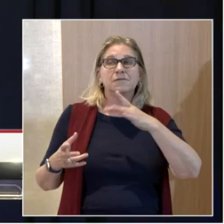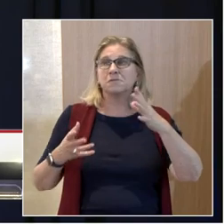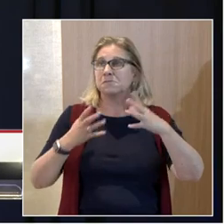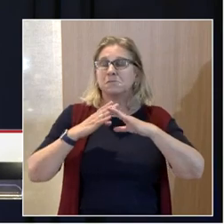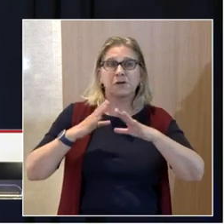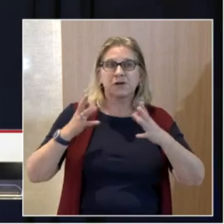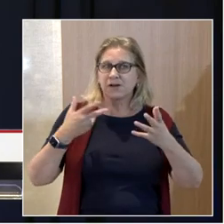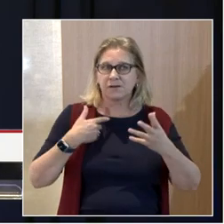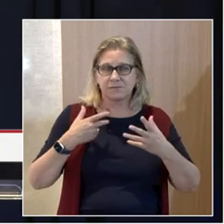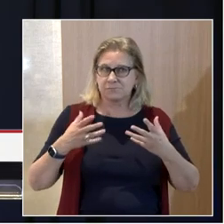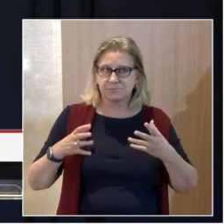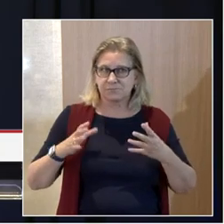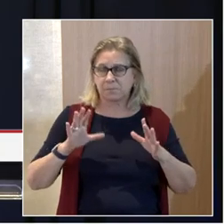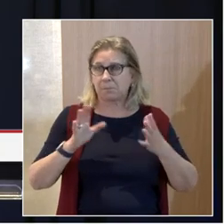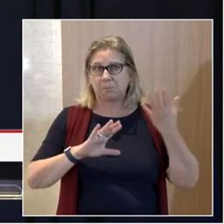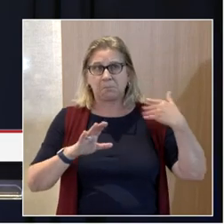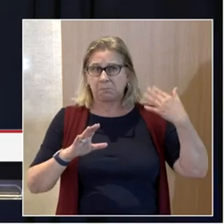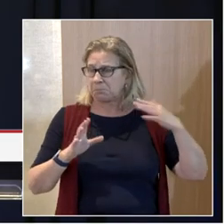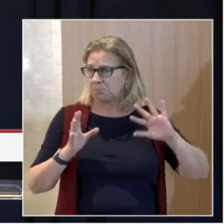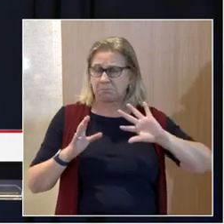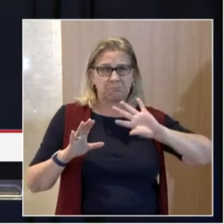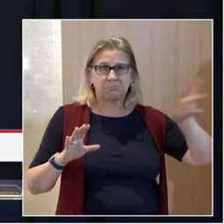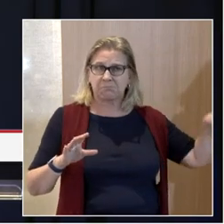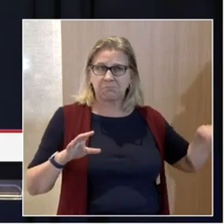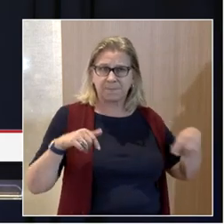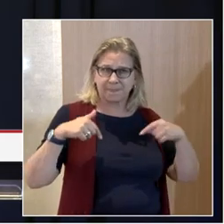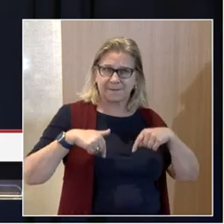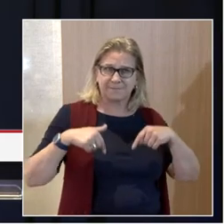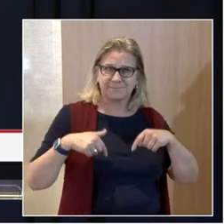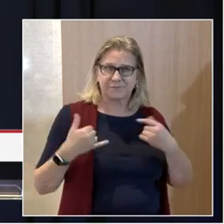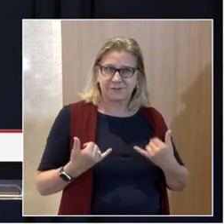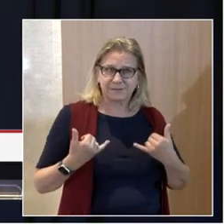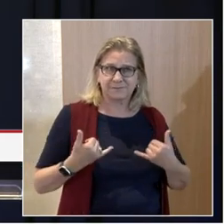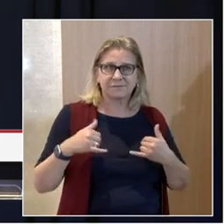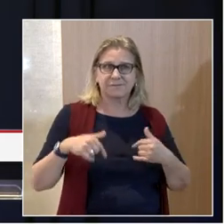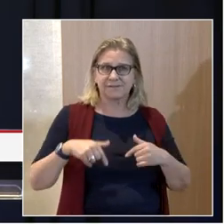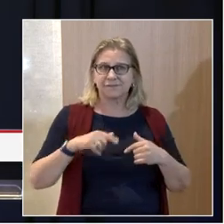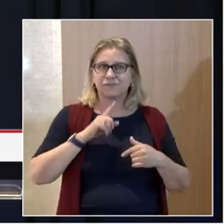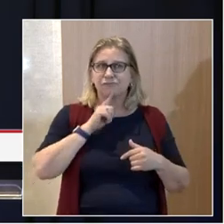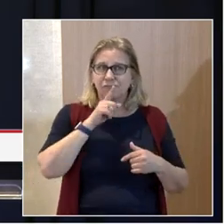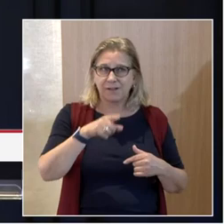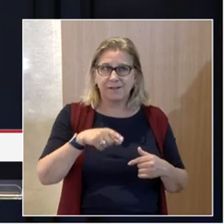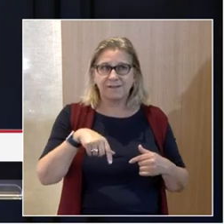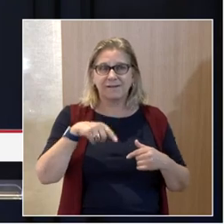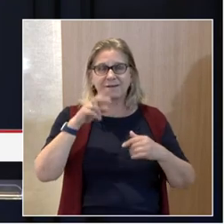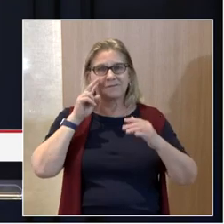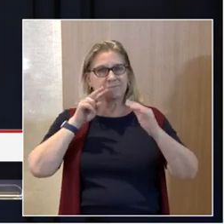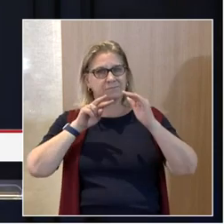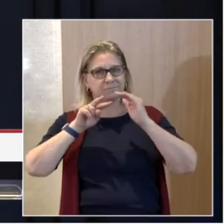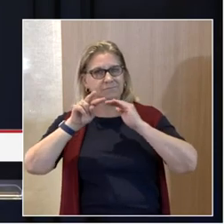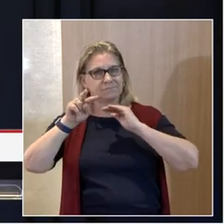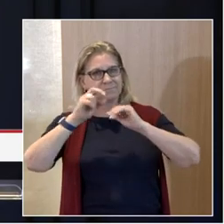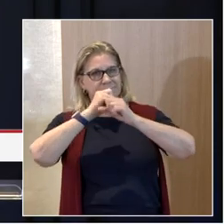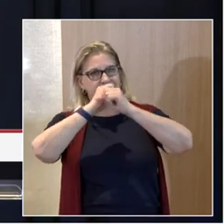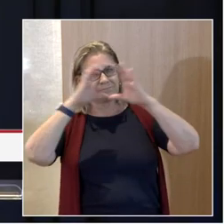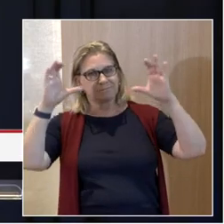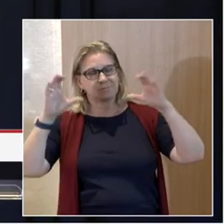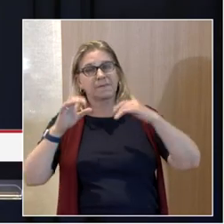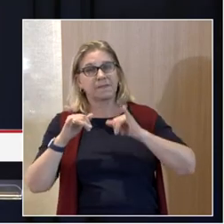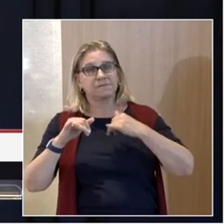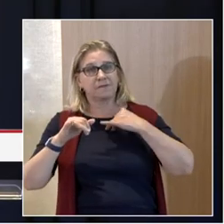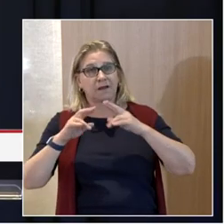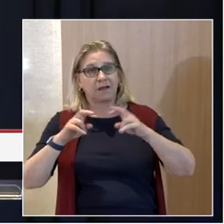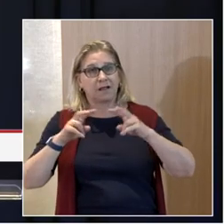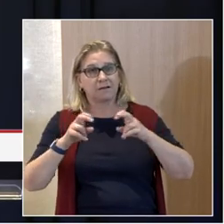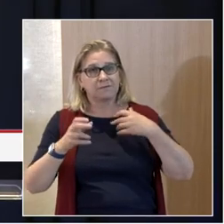past. So this is really meant to be a forward-looking analysis and a forward-looking set of research. And so just to give you a sense of what's in